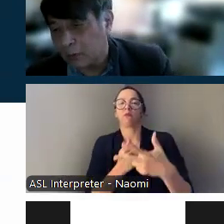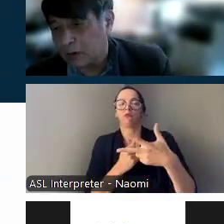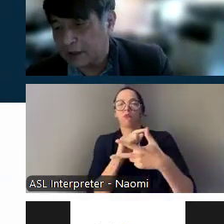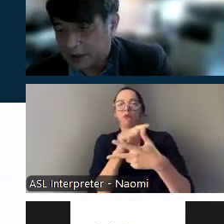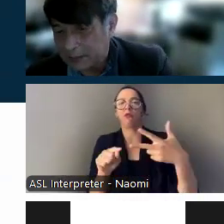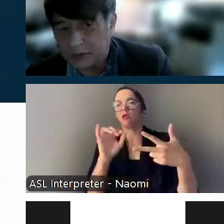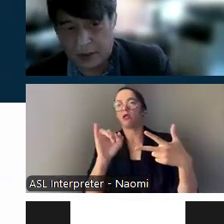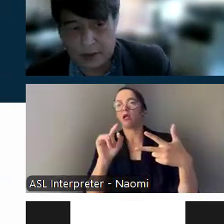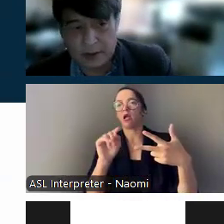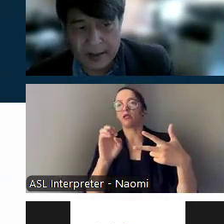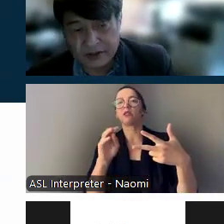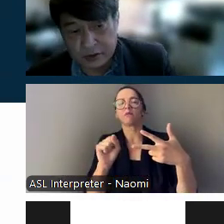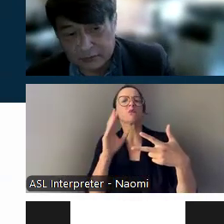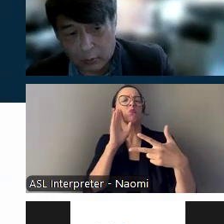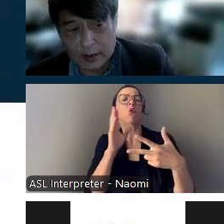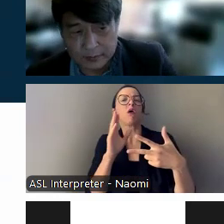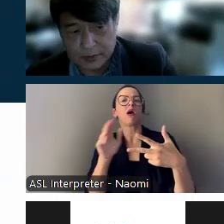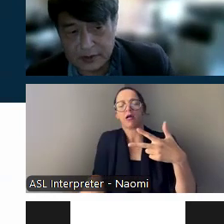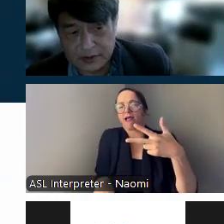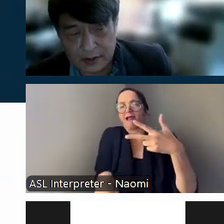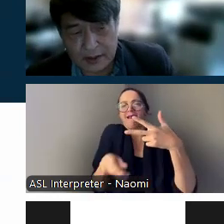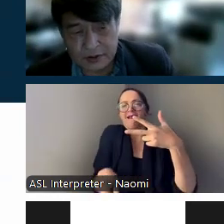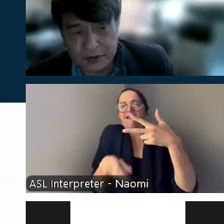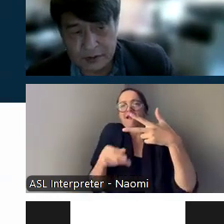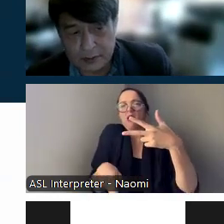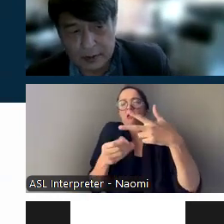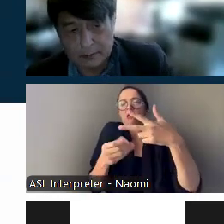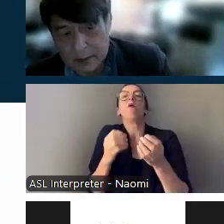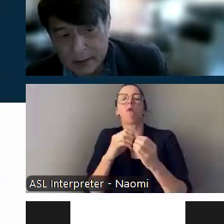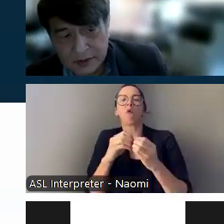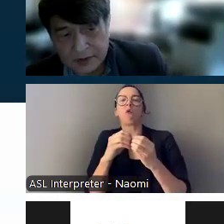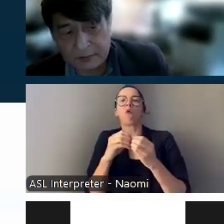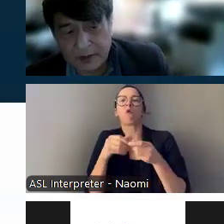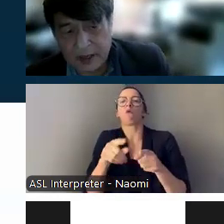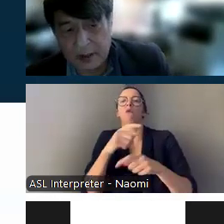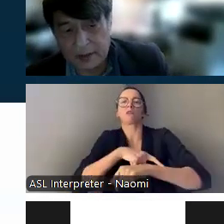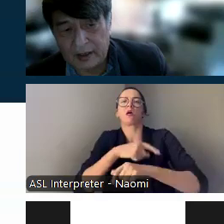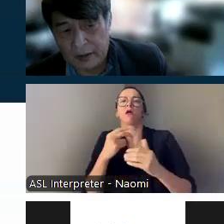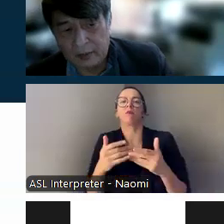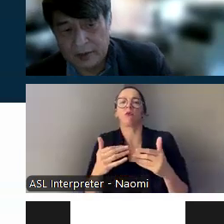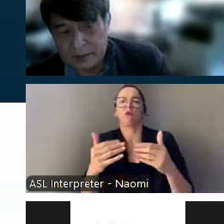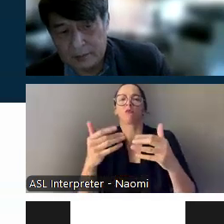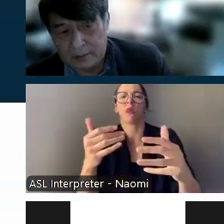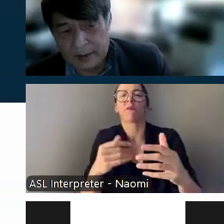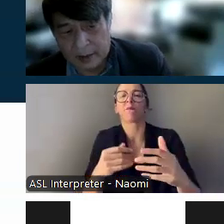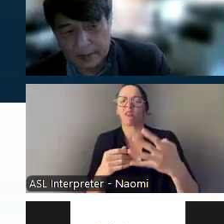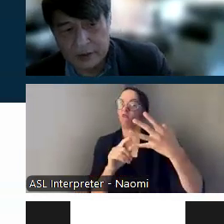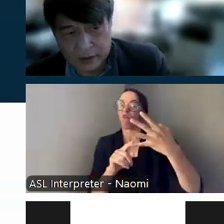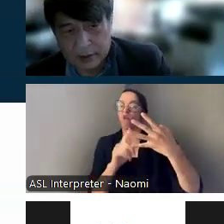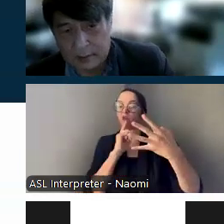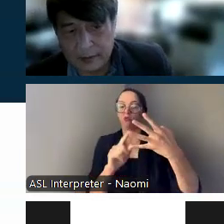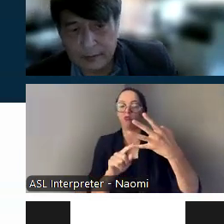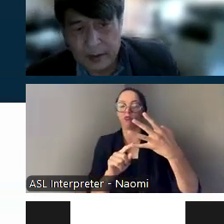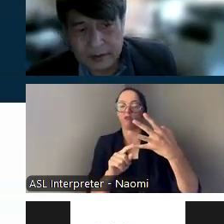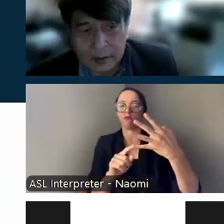will be more as time goes on. Actually, there's 4 items because I actually didn't, something came up later, but I'll mention